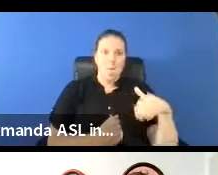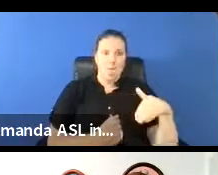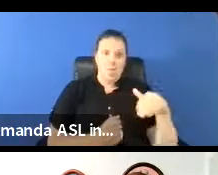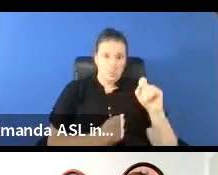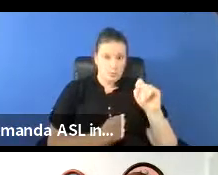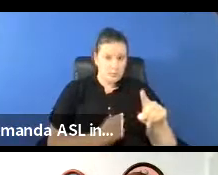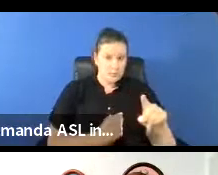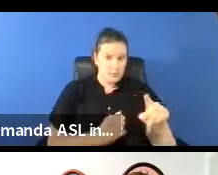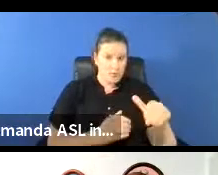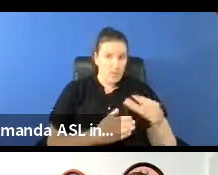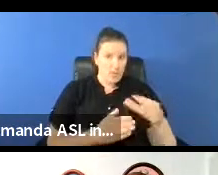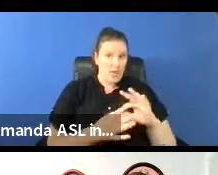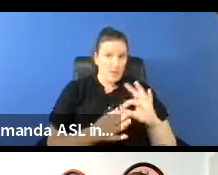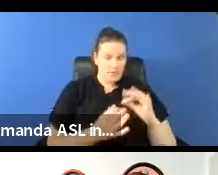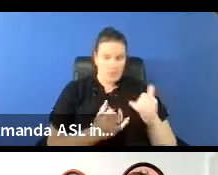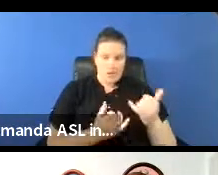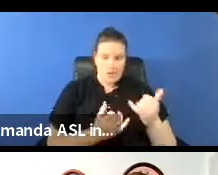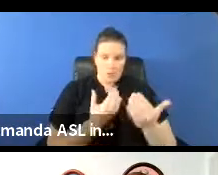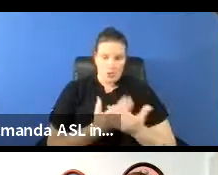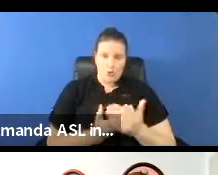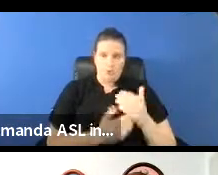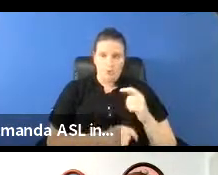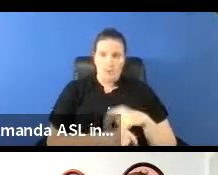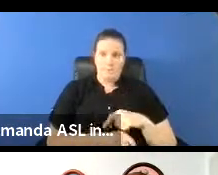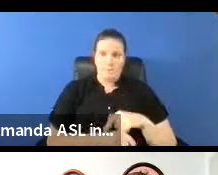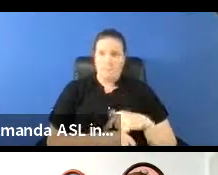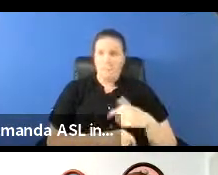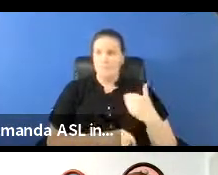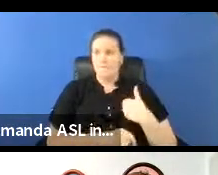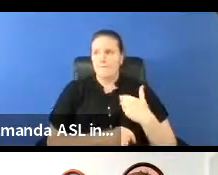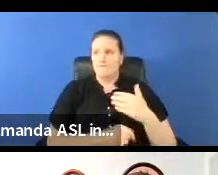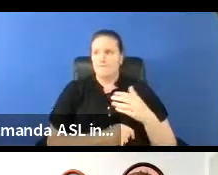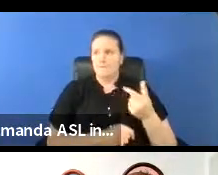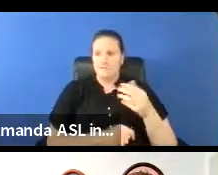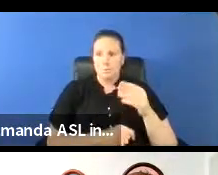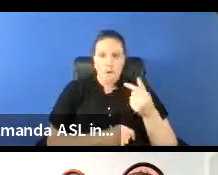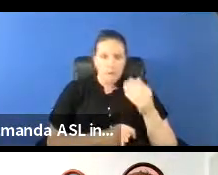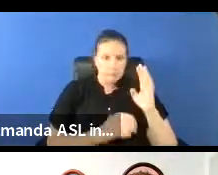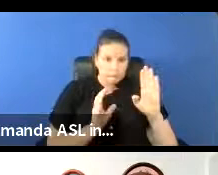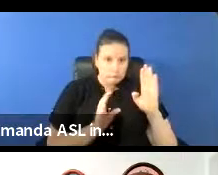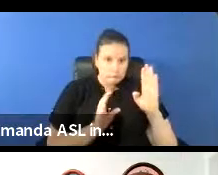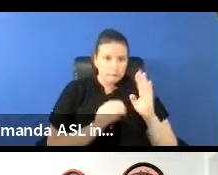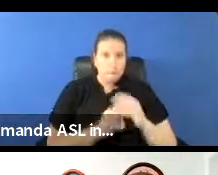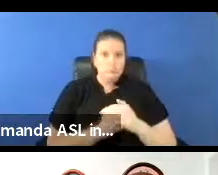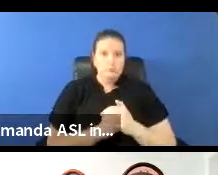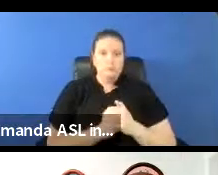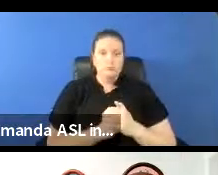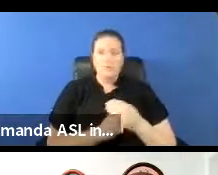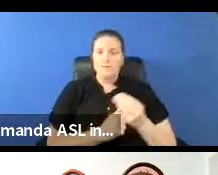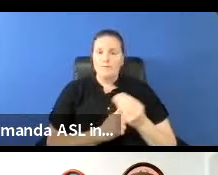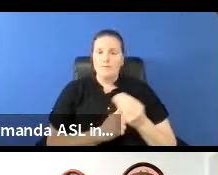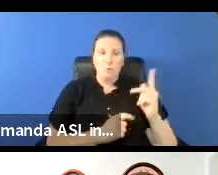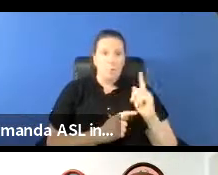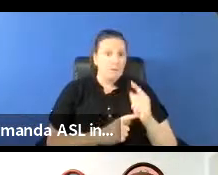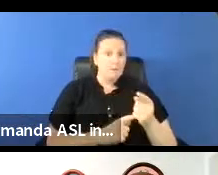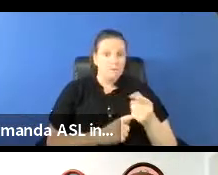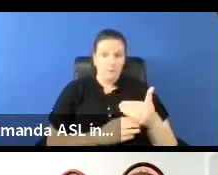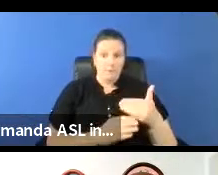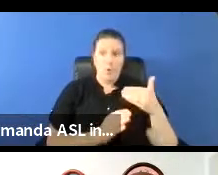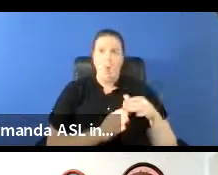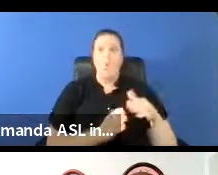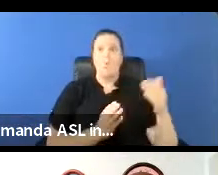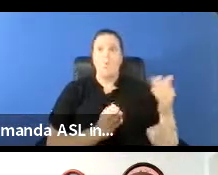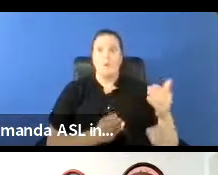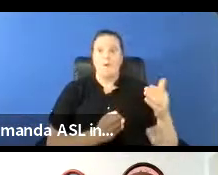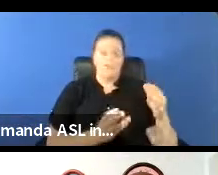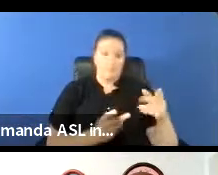or comment, now would be a great time, because we've got Greg captive. We've got just a couple minutes before we want to open it